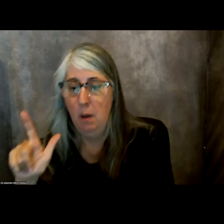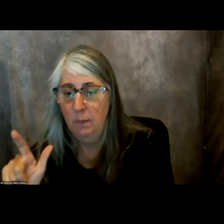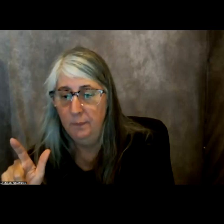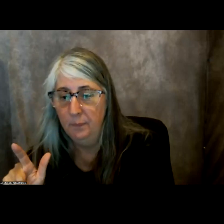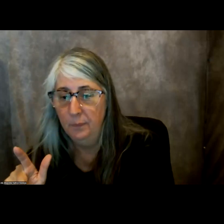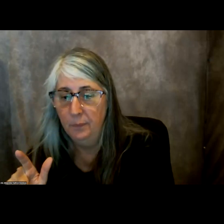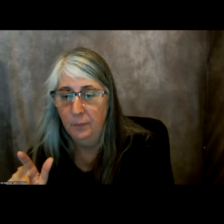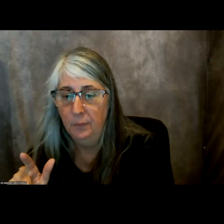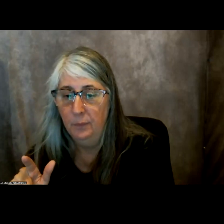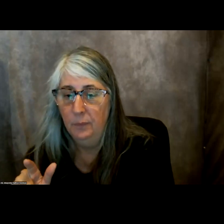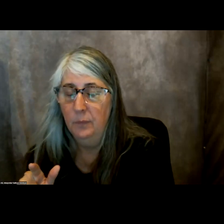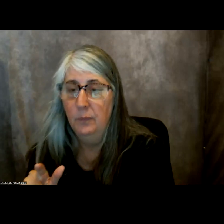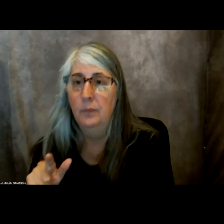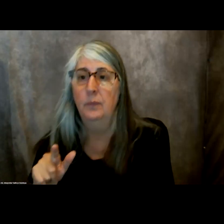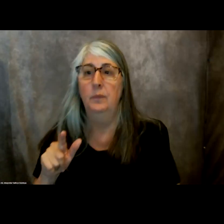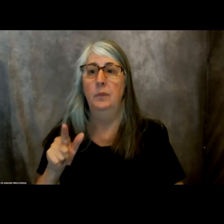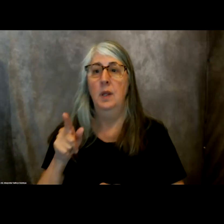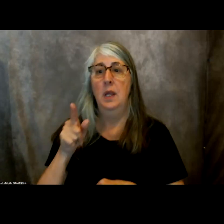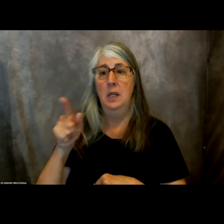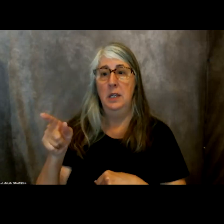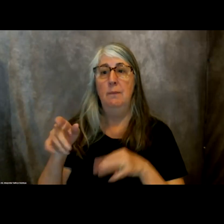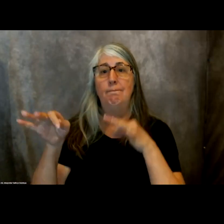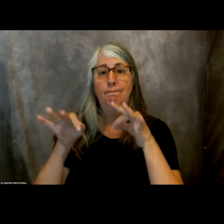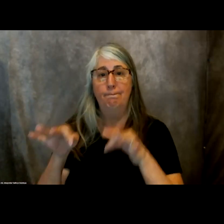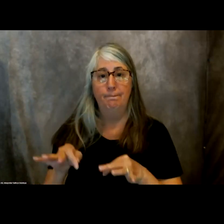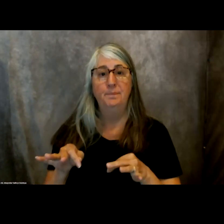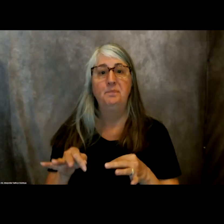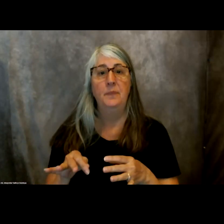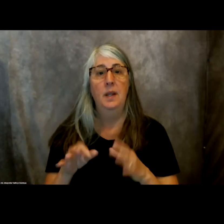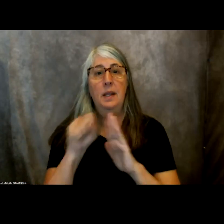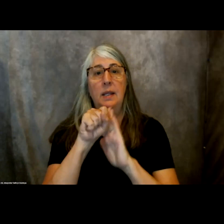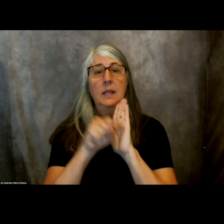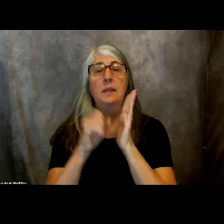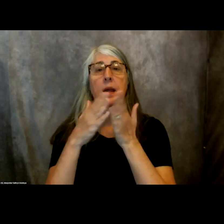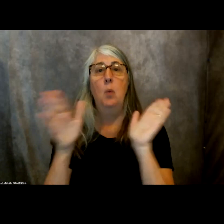a quick analysis of the cost of statewide mobile crisis